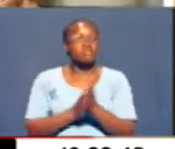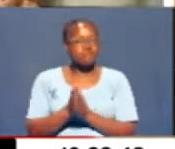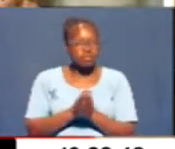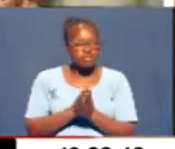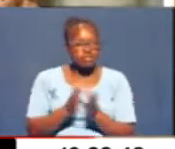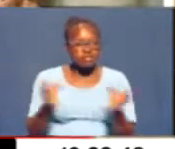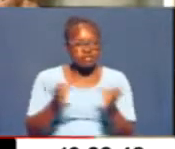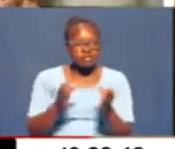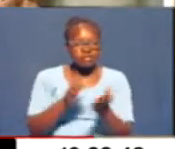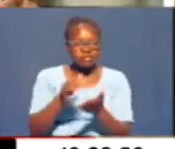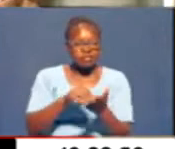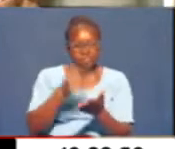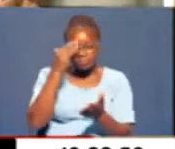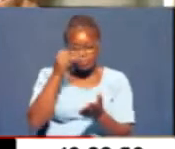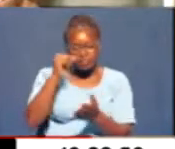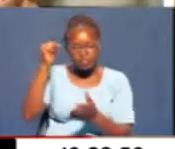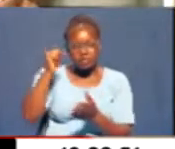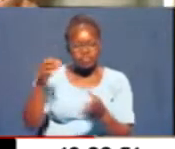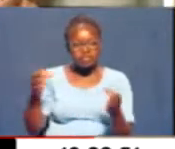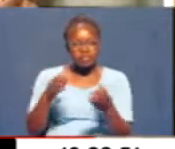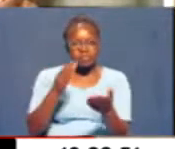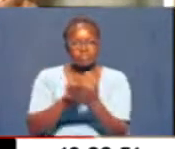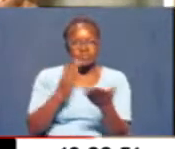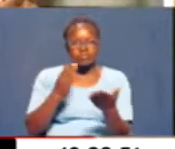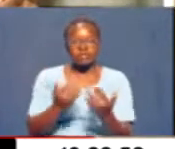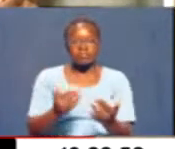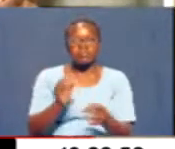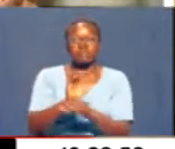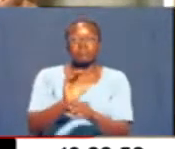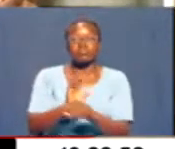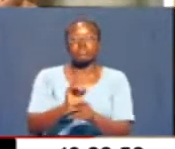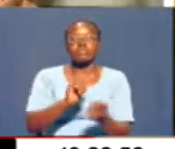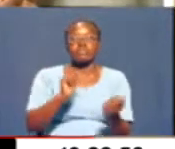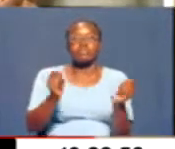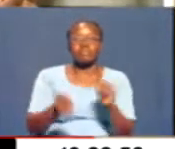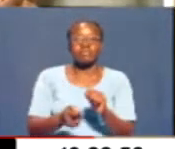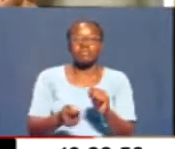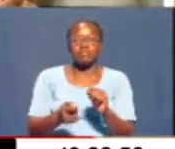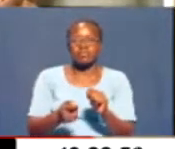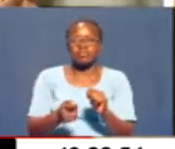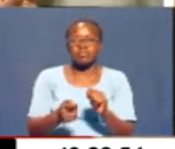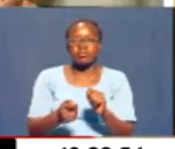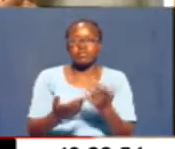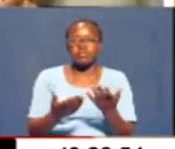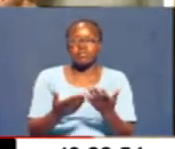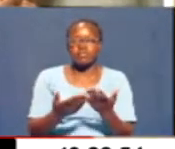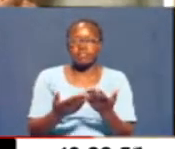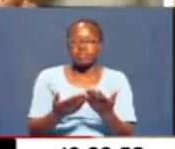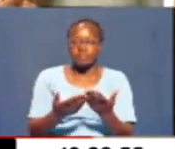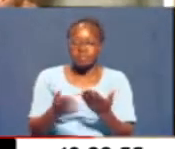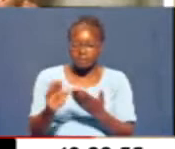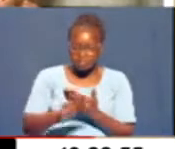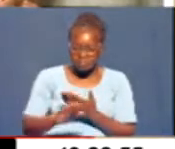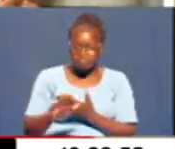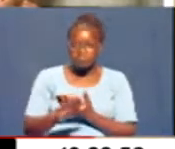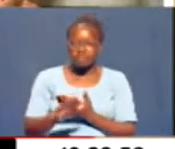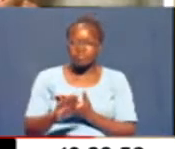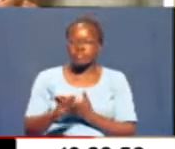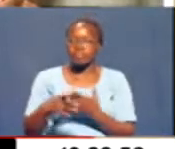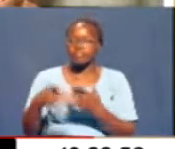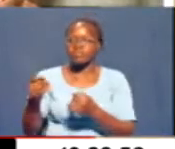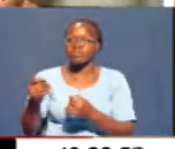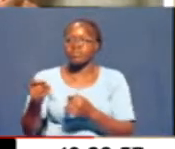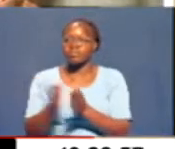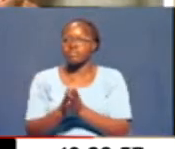because the political gatherings have been banned, and now it's the church that have become a soft spot for politicians, which according to these two gentlemen